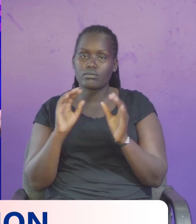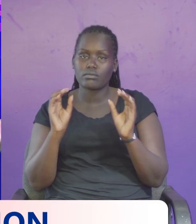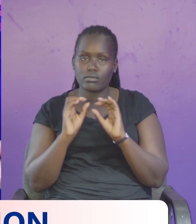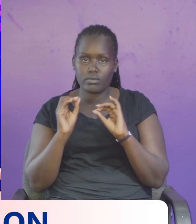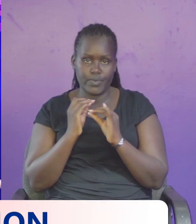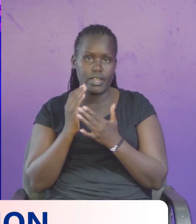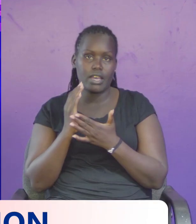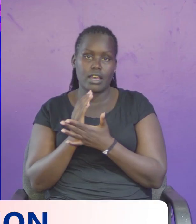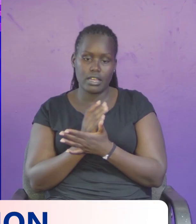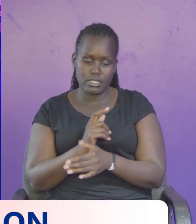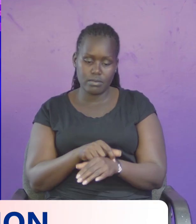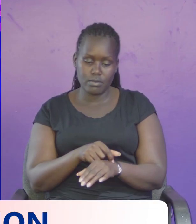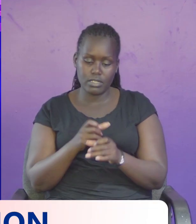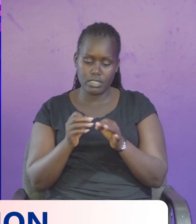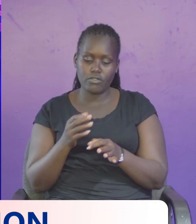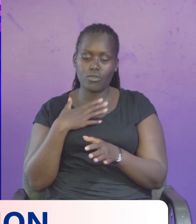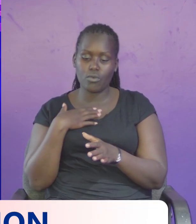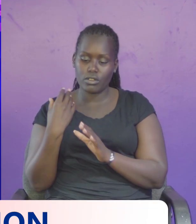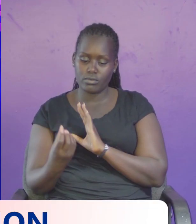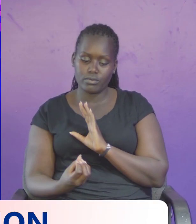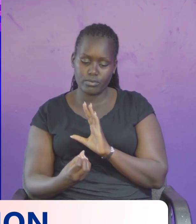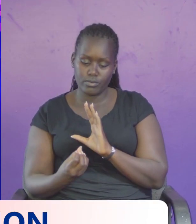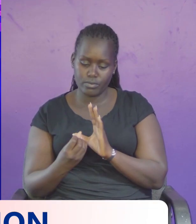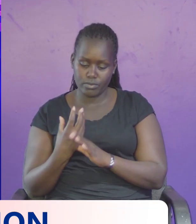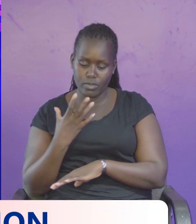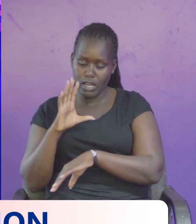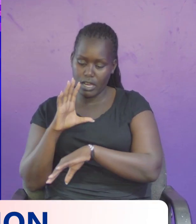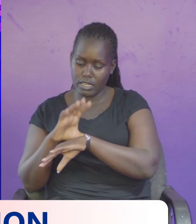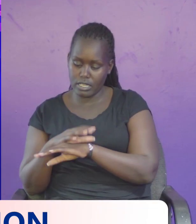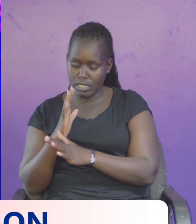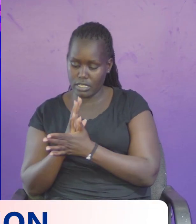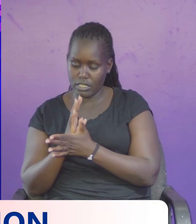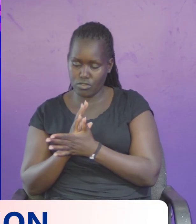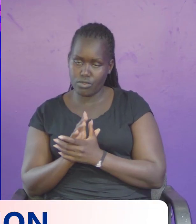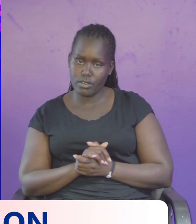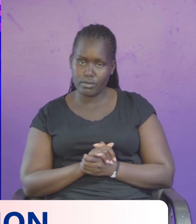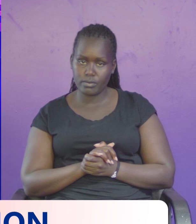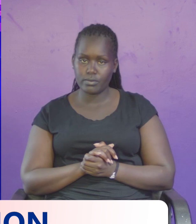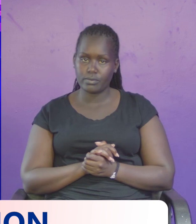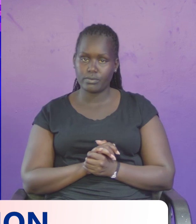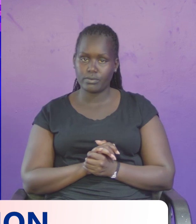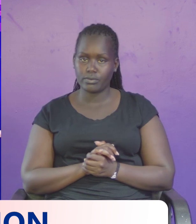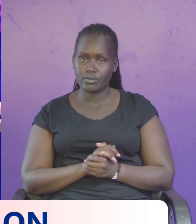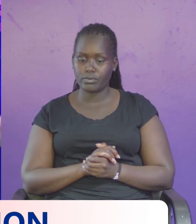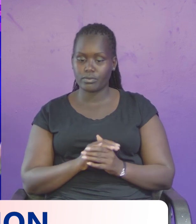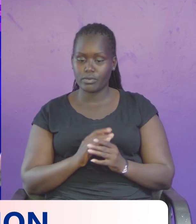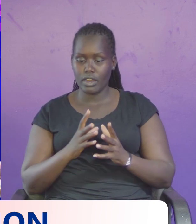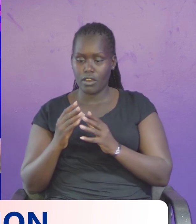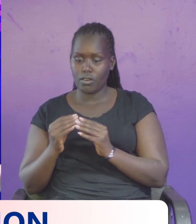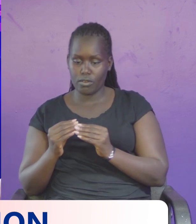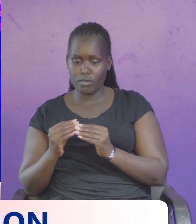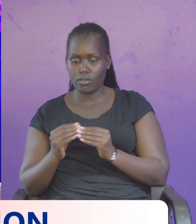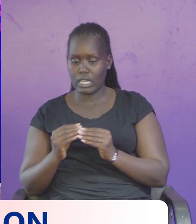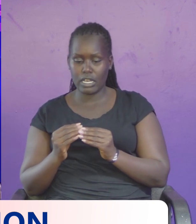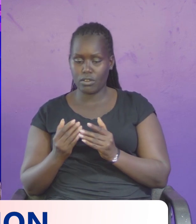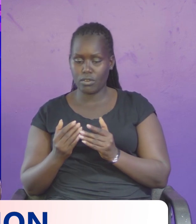sometimes, Mr. Jonah, when you want to grow, just take the truth as it is. She has gone into